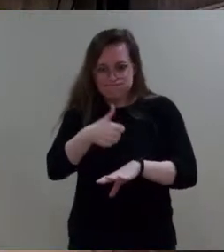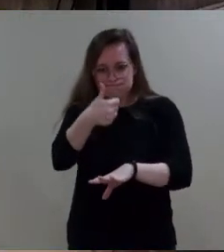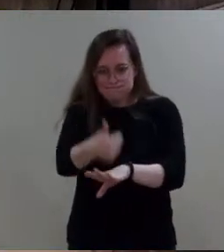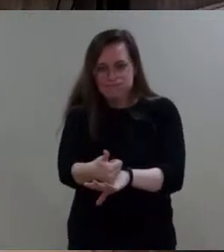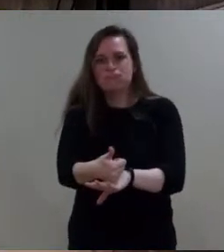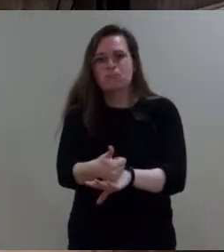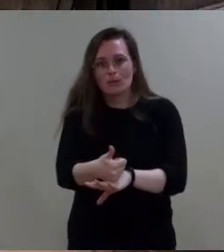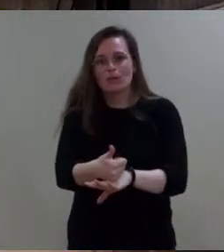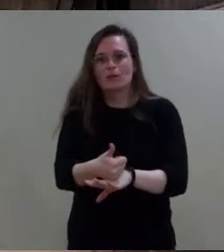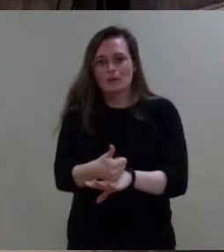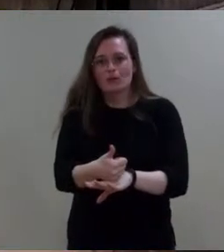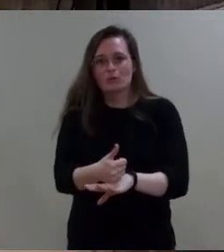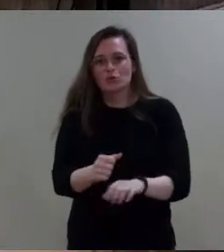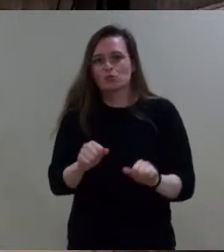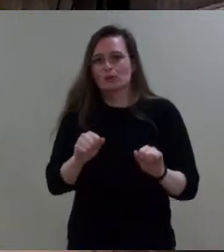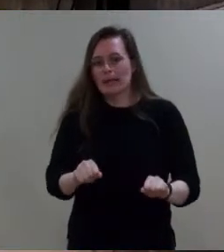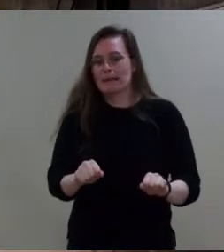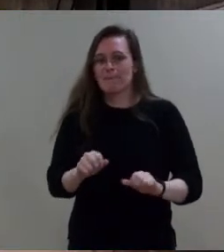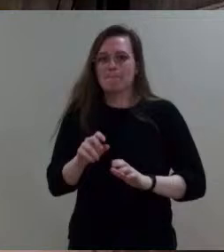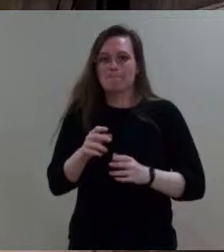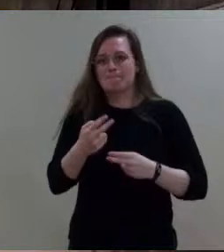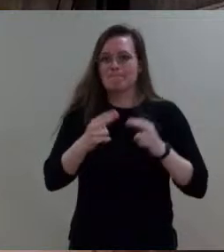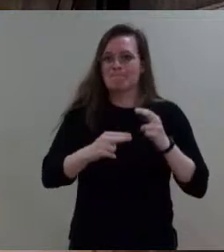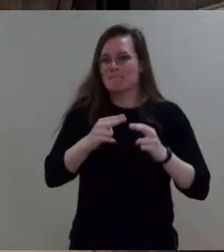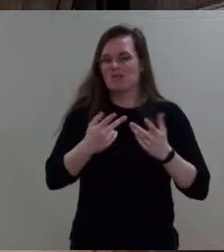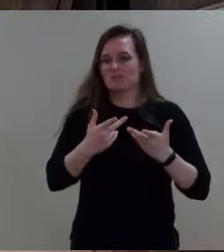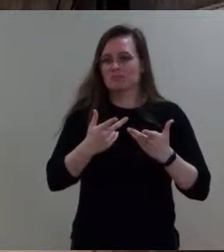capital plan out of that. But you do have